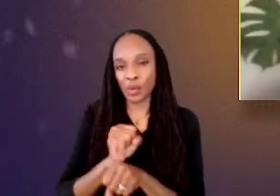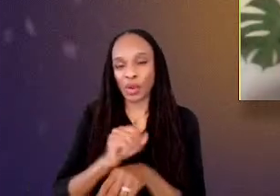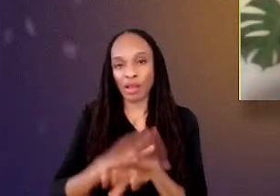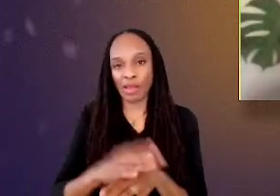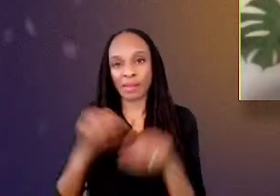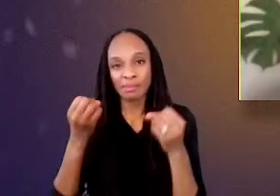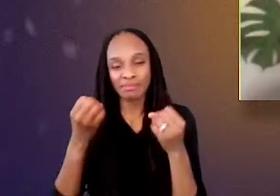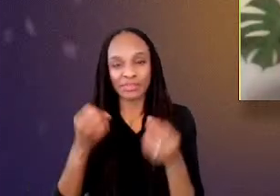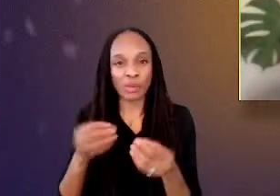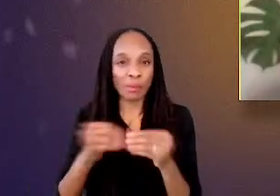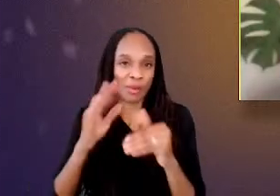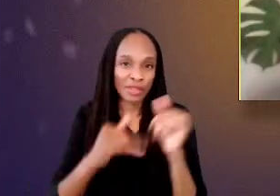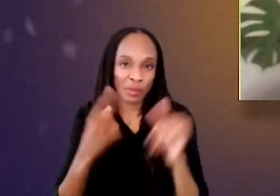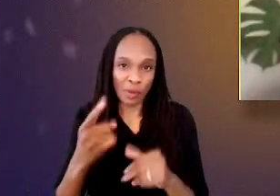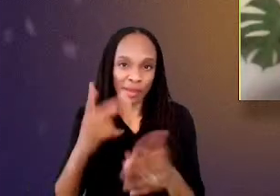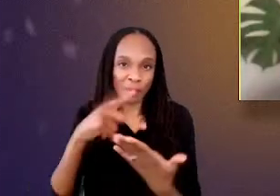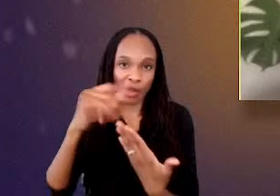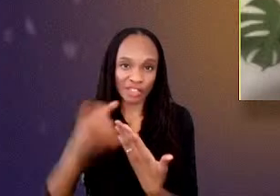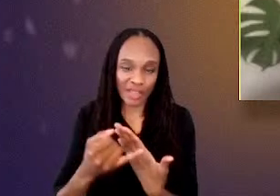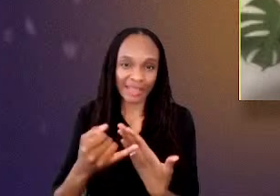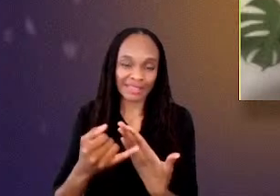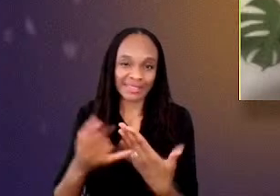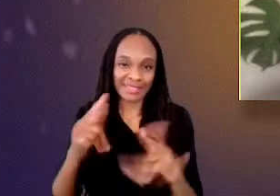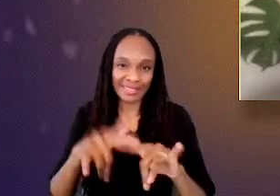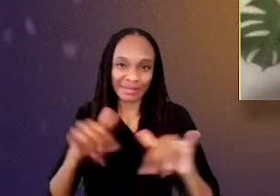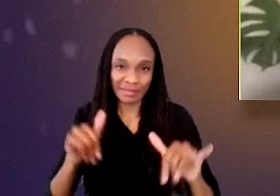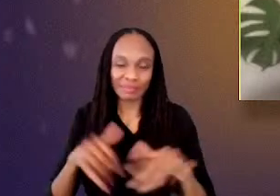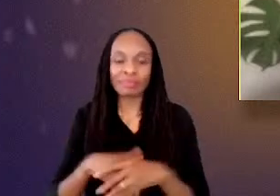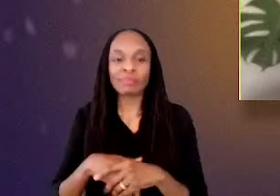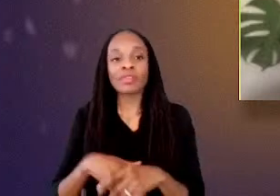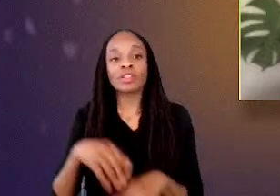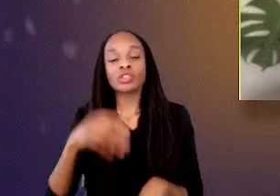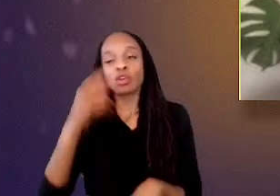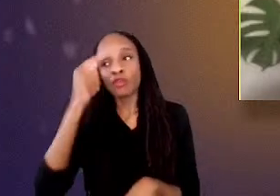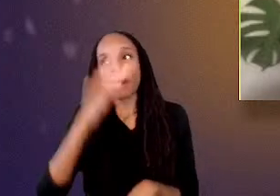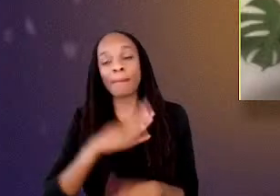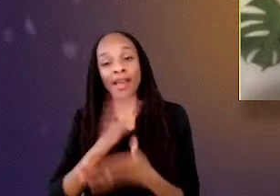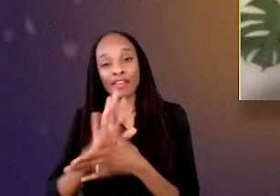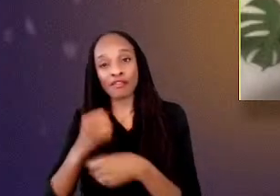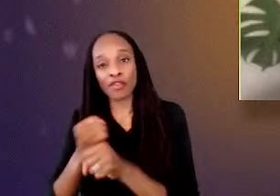time. And so trying to remember that for each of my filmmakers, especially like the